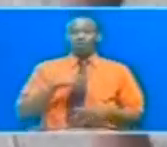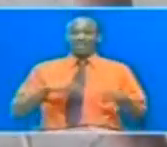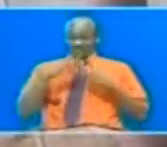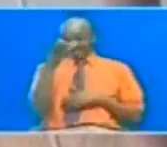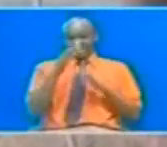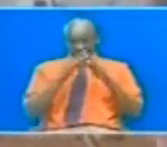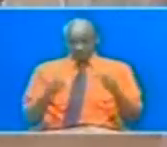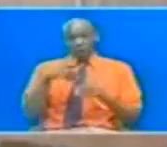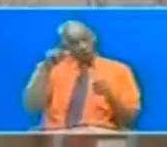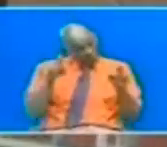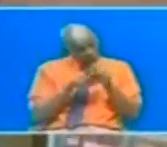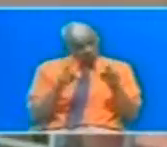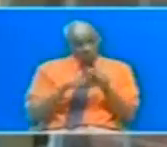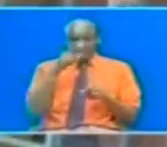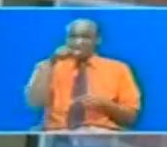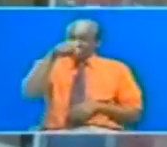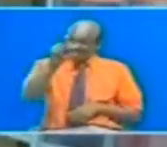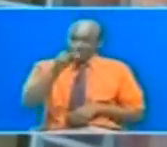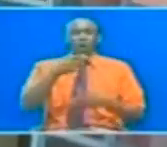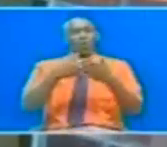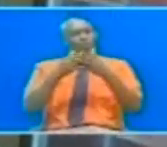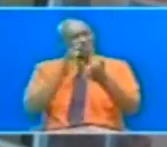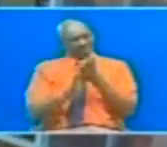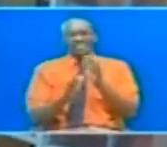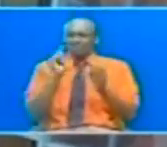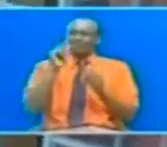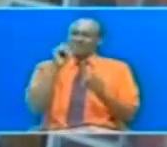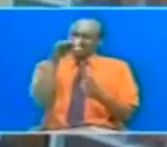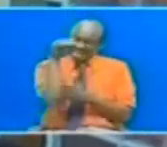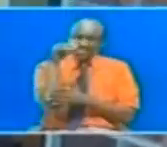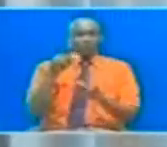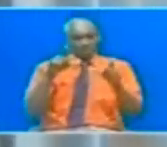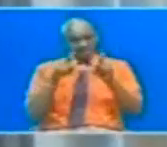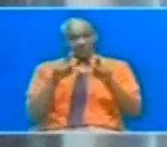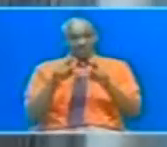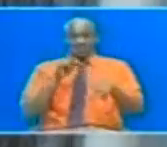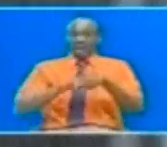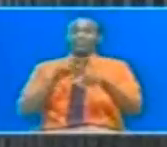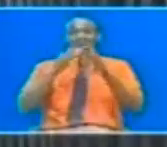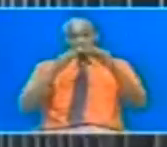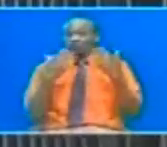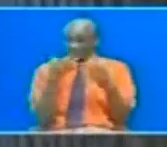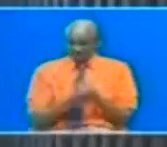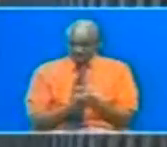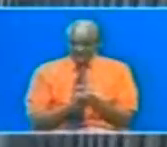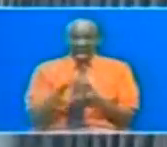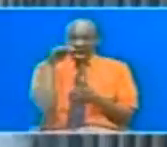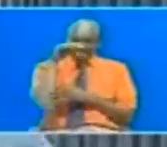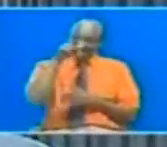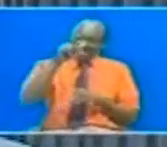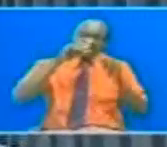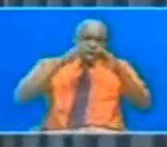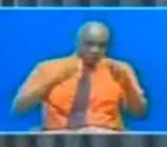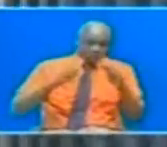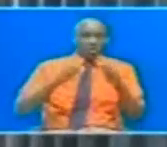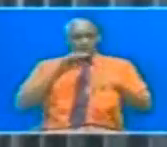of moving into buildings under construction without demanding for a certificate of occupation, which states whether a building is fit for occupation